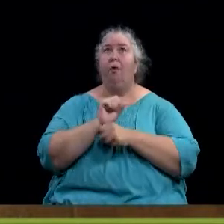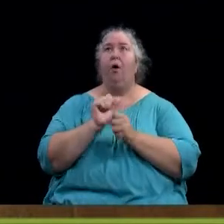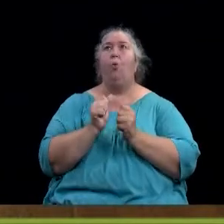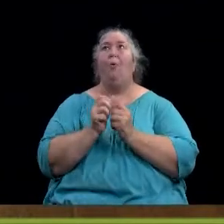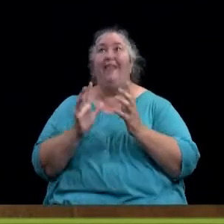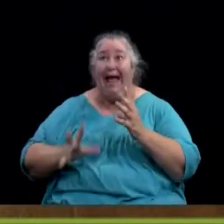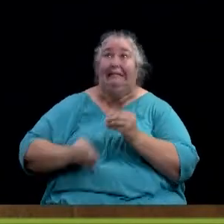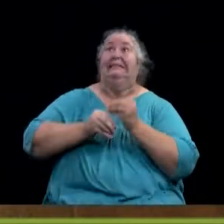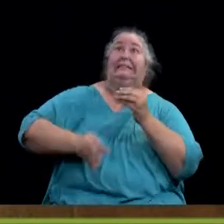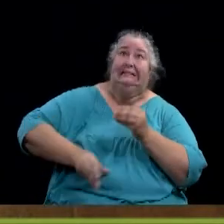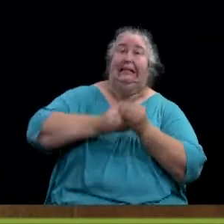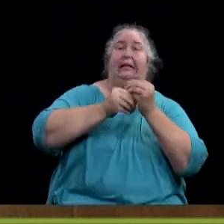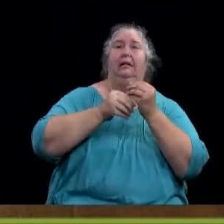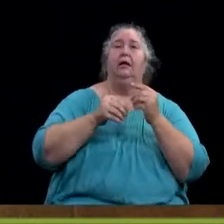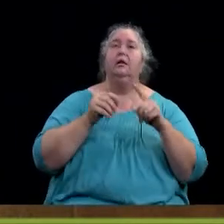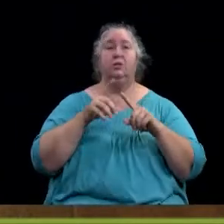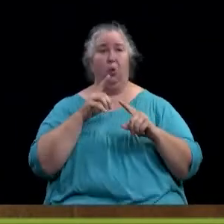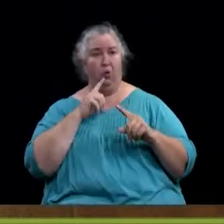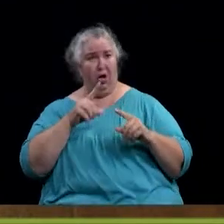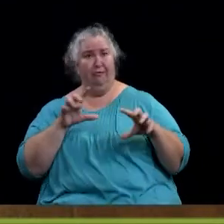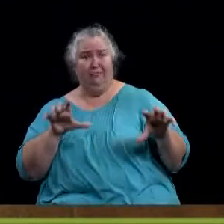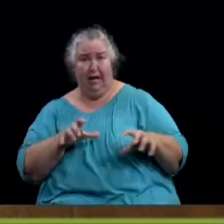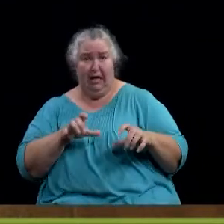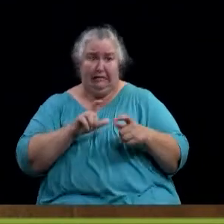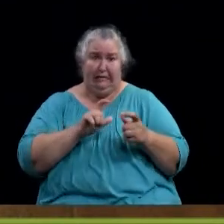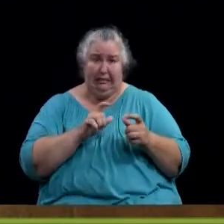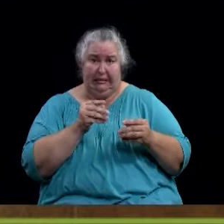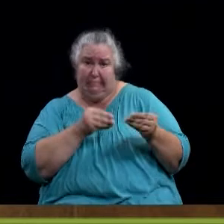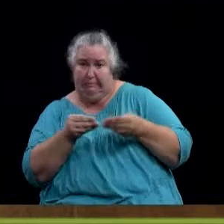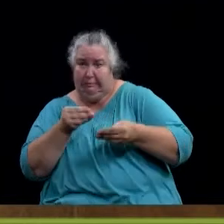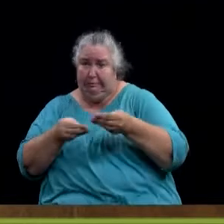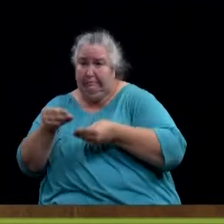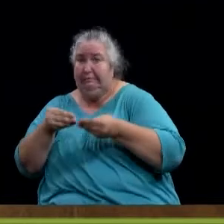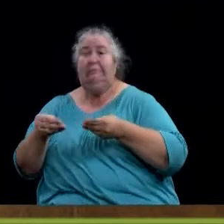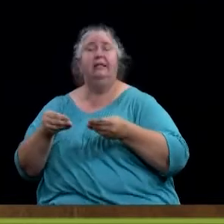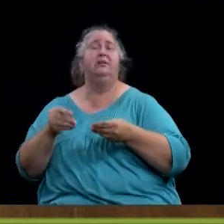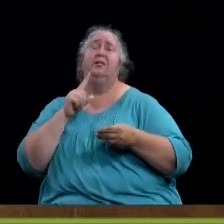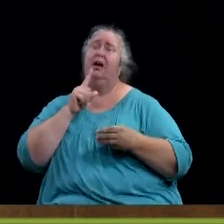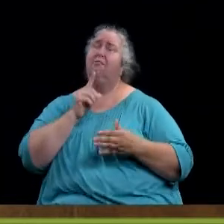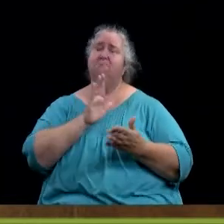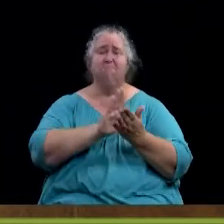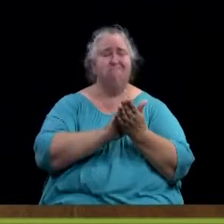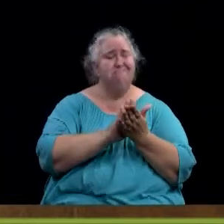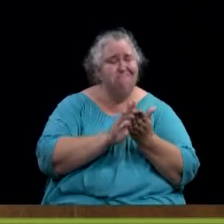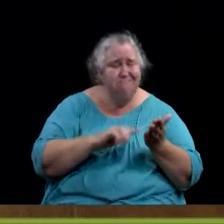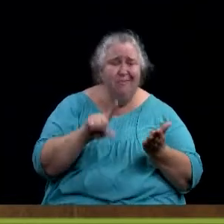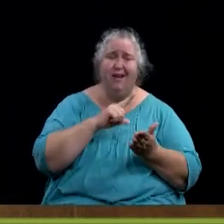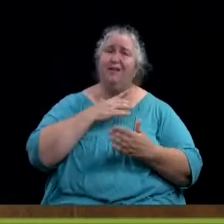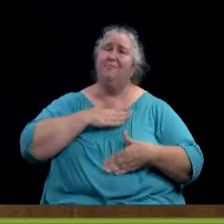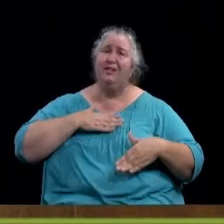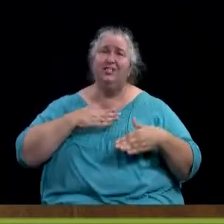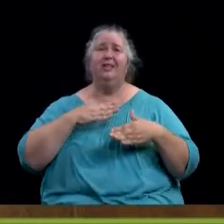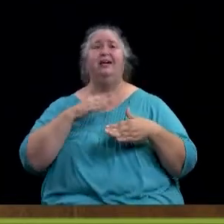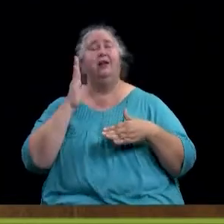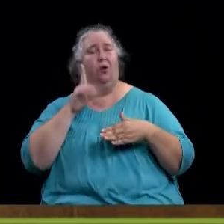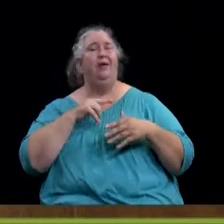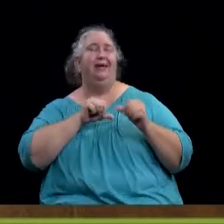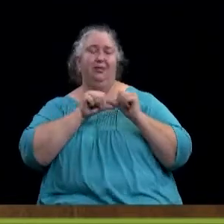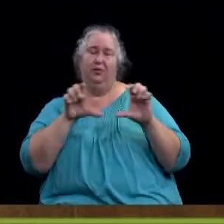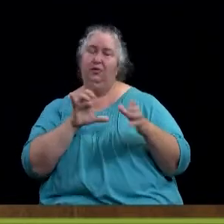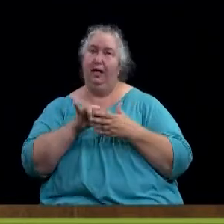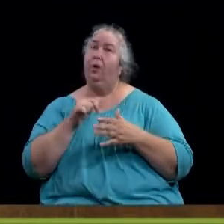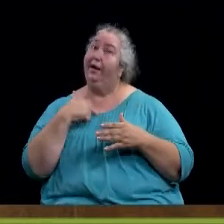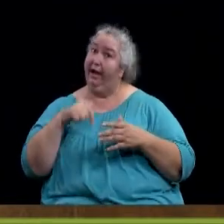I appreciate everything that you do and have done and will continue to do. And I mean, we got to fight, and we did it. We did it in the midst